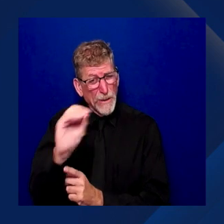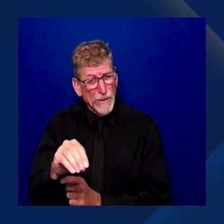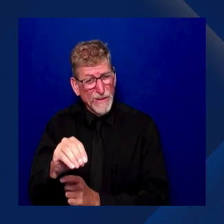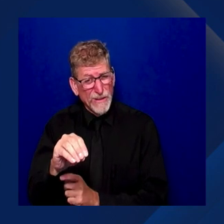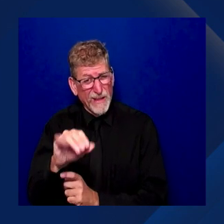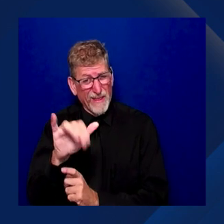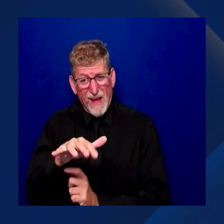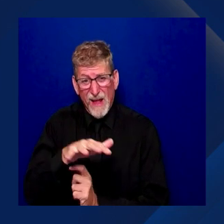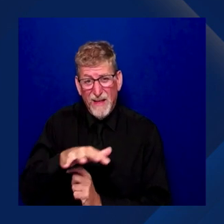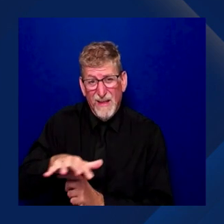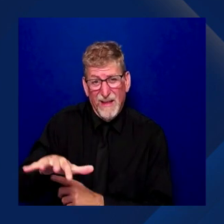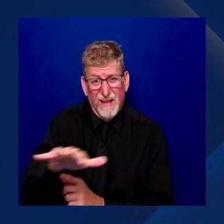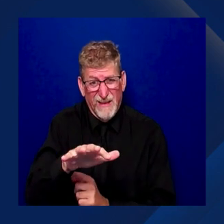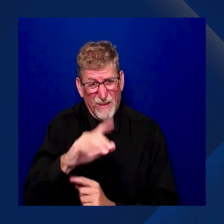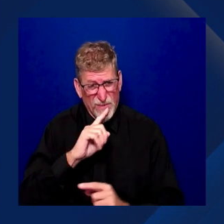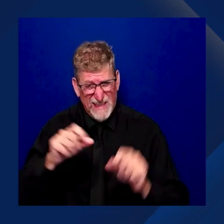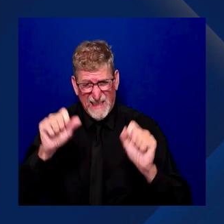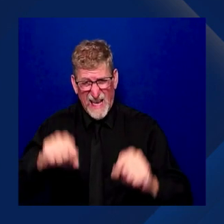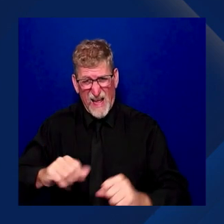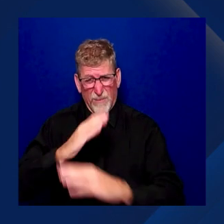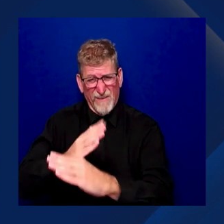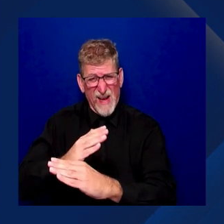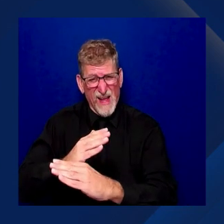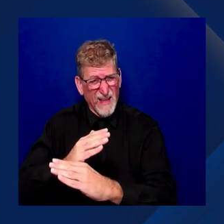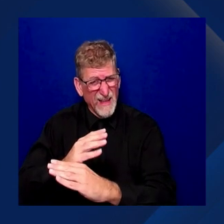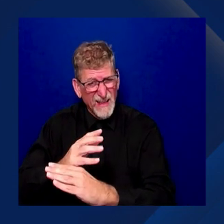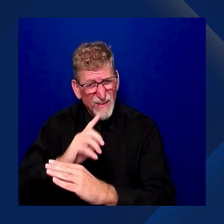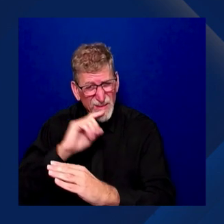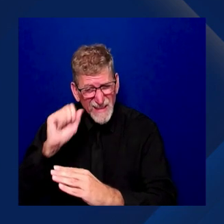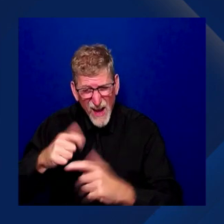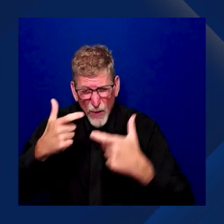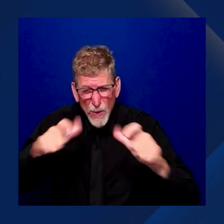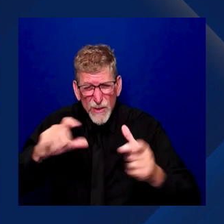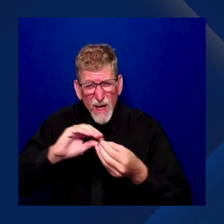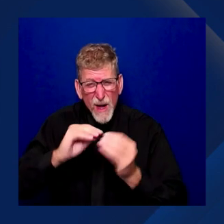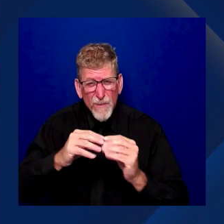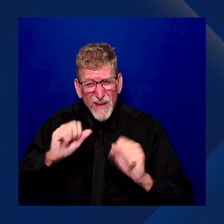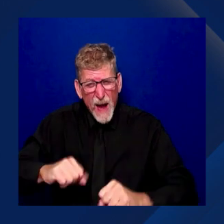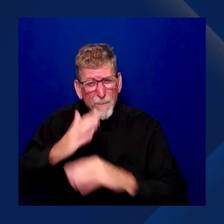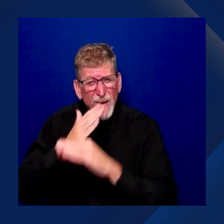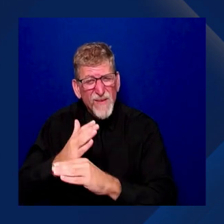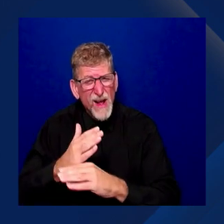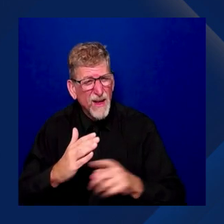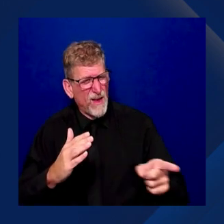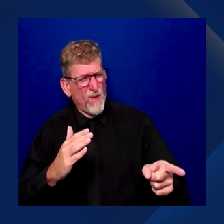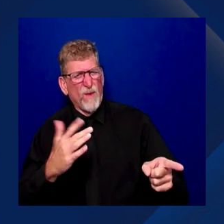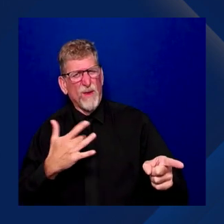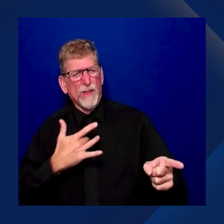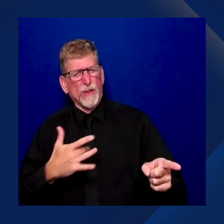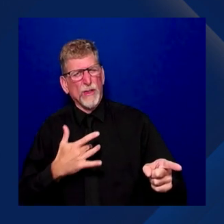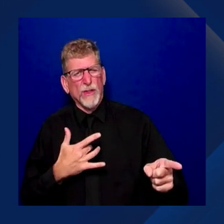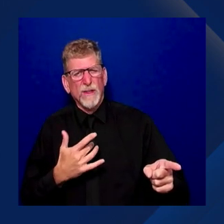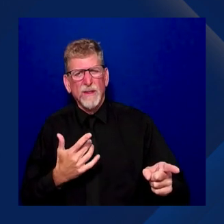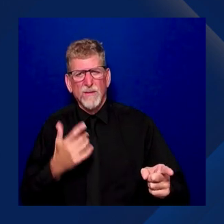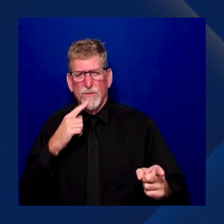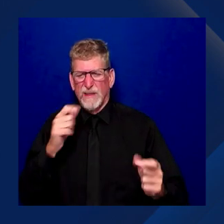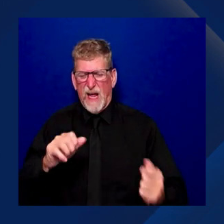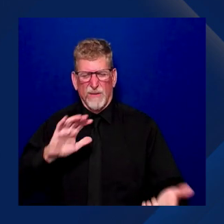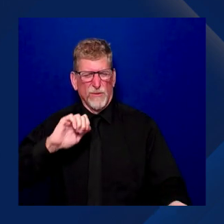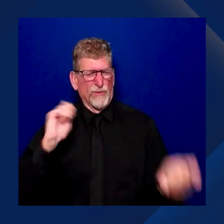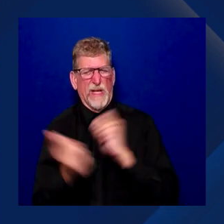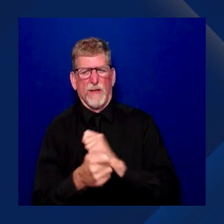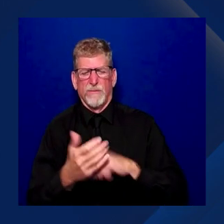preventable. Right. And that's huge, but it also, you know, that's the exciting part that we can turn this around. And so when we